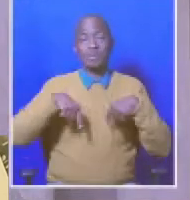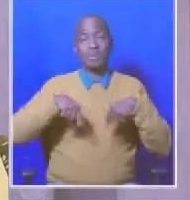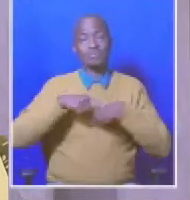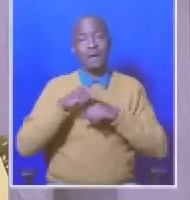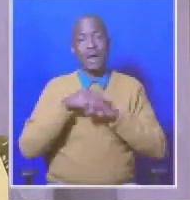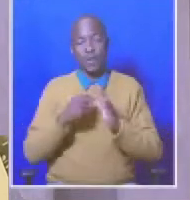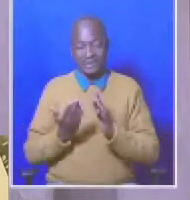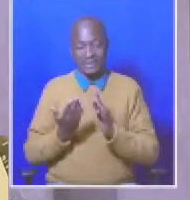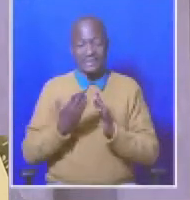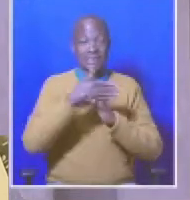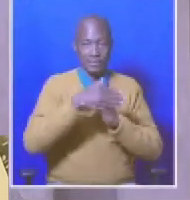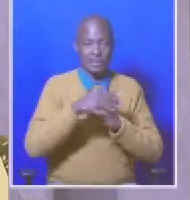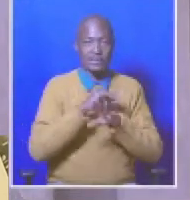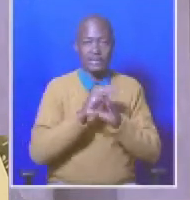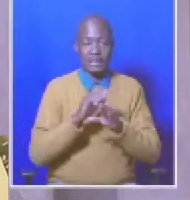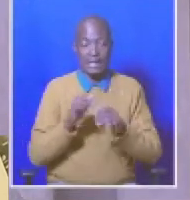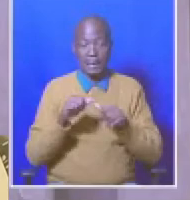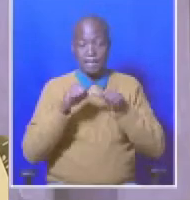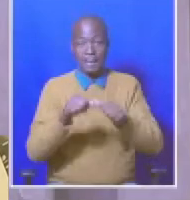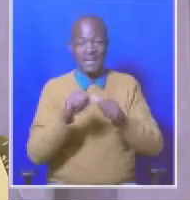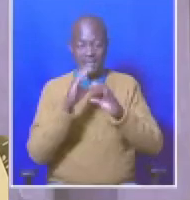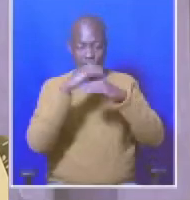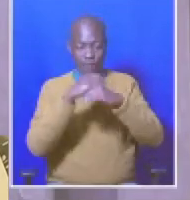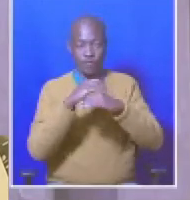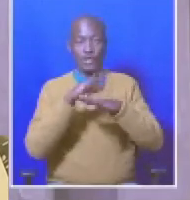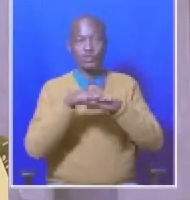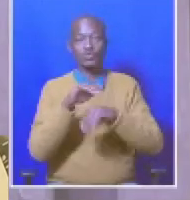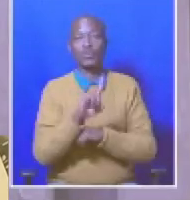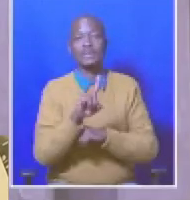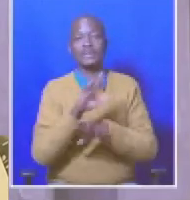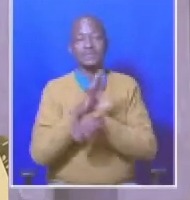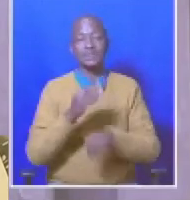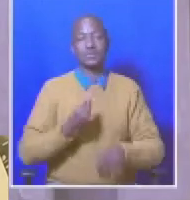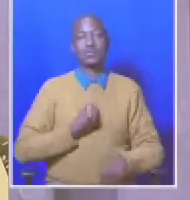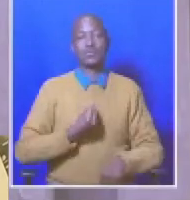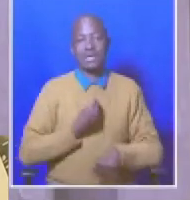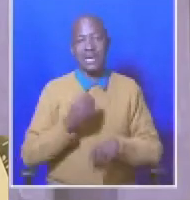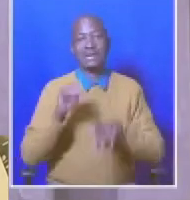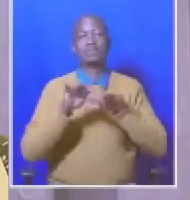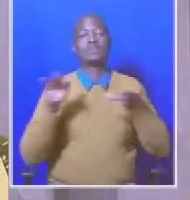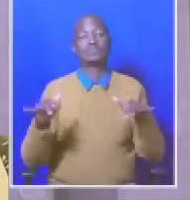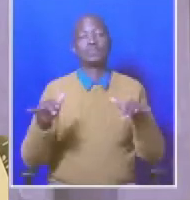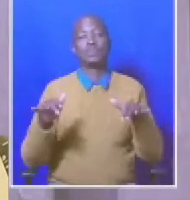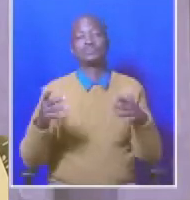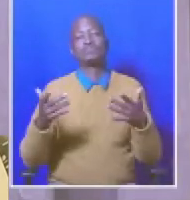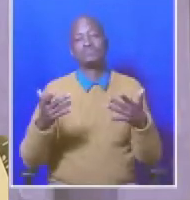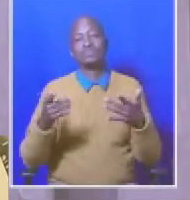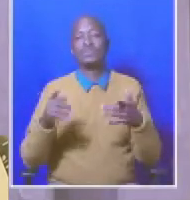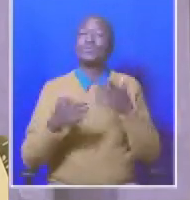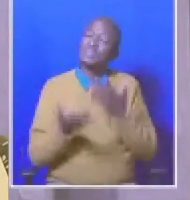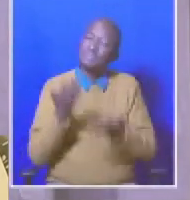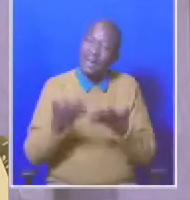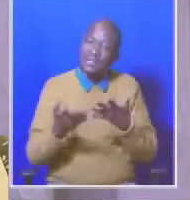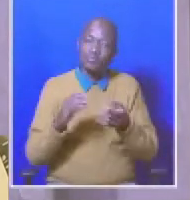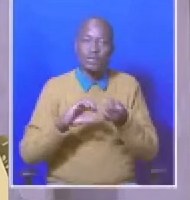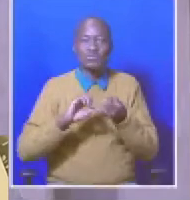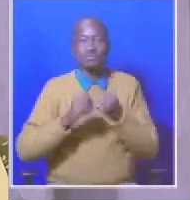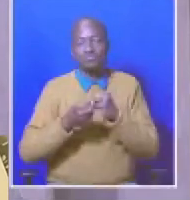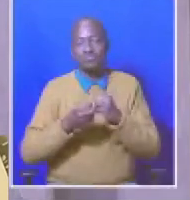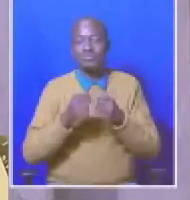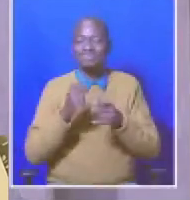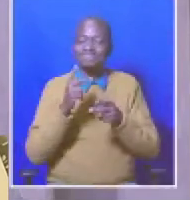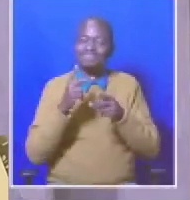are going to be mainly focused on young people. We might want to dissect that further to look at the various